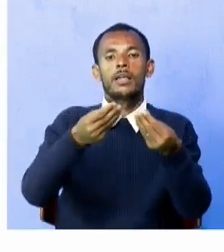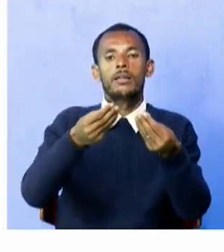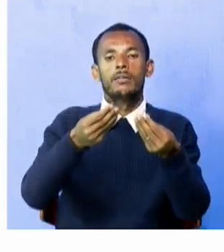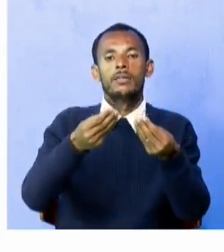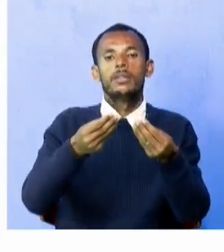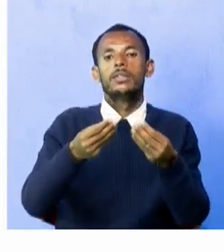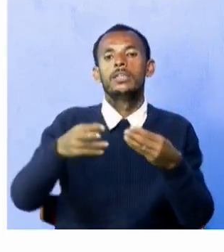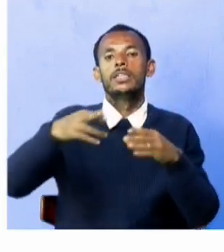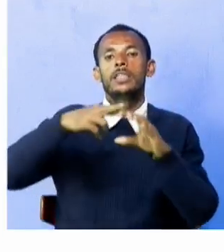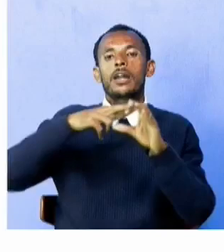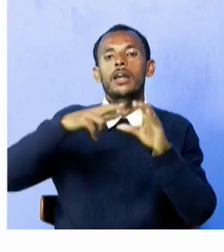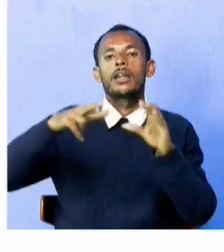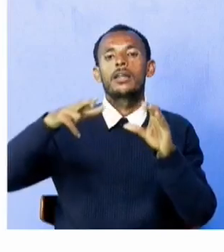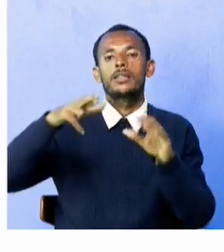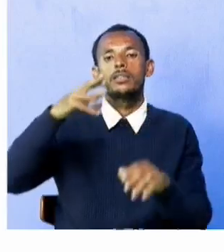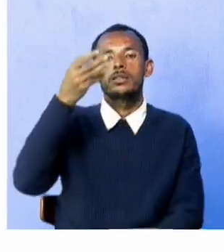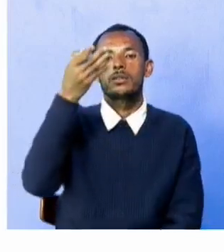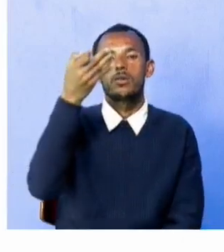the radius of